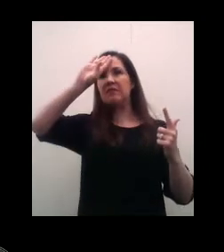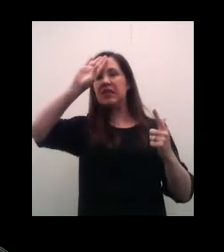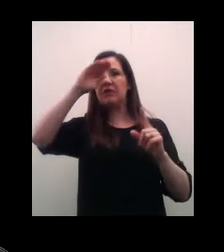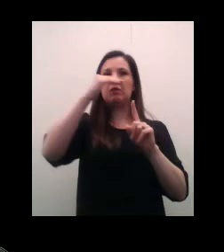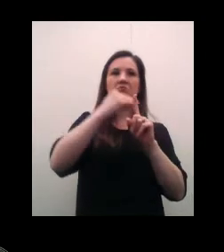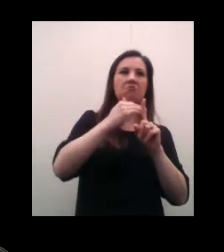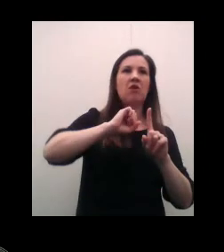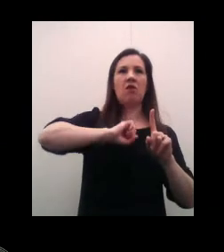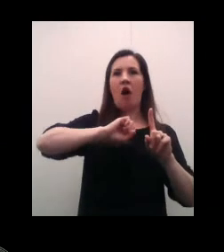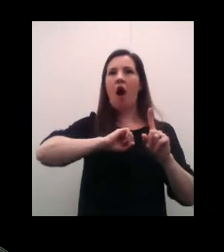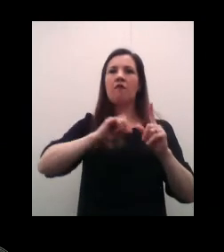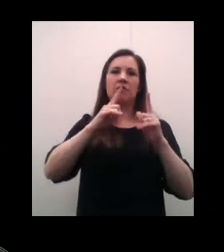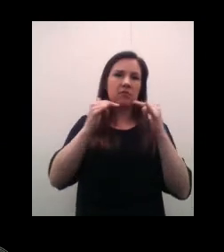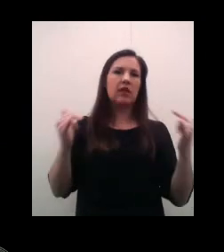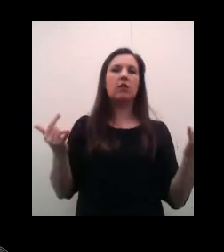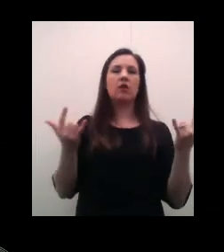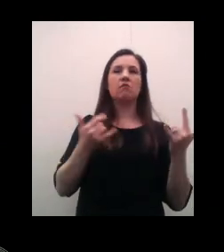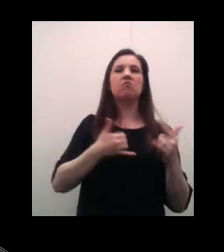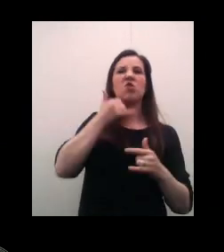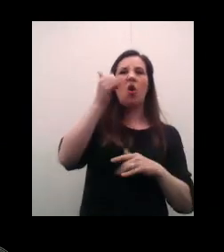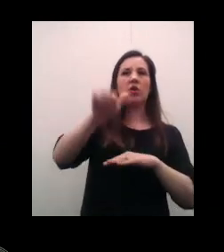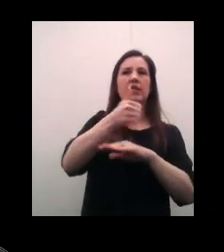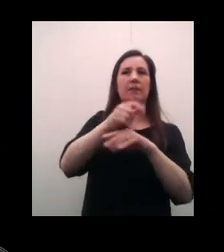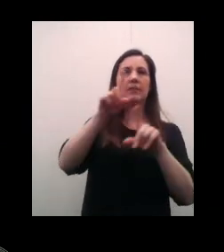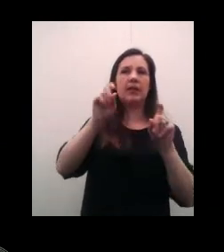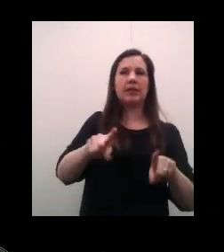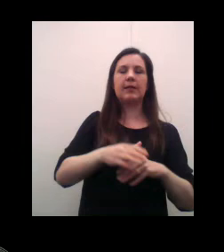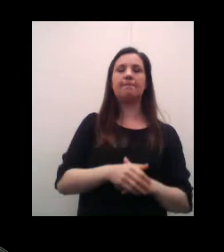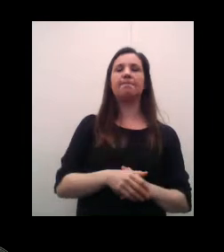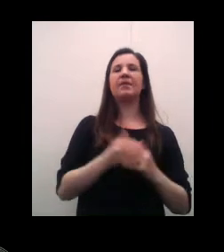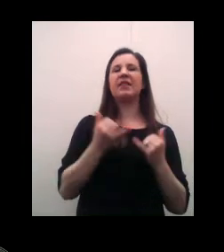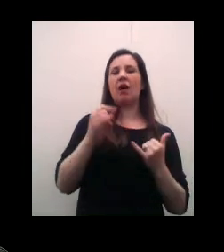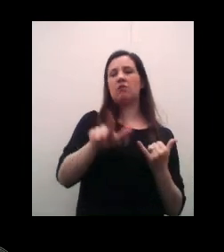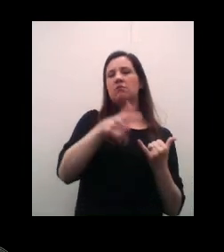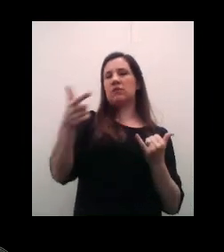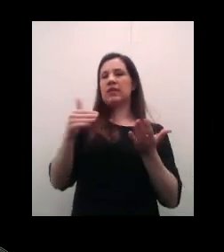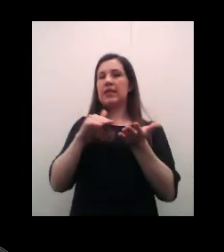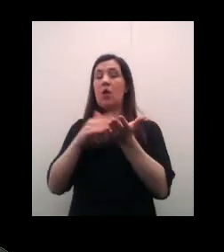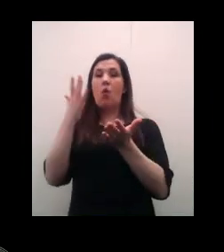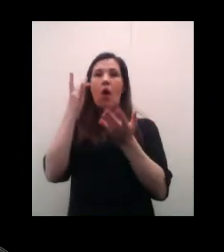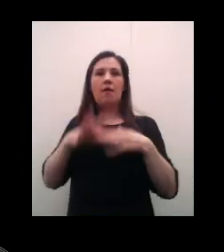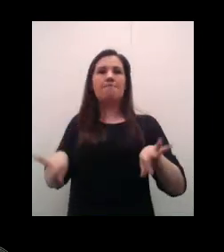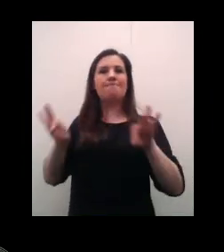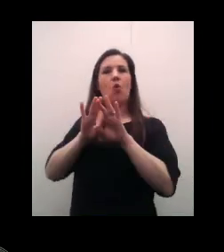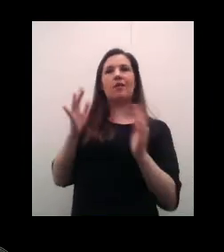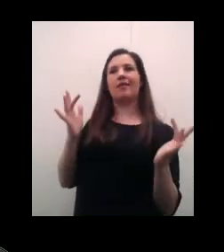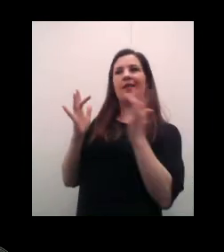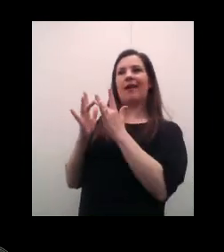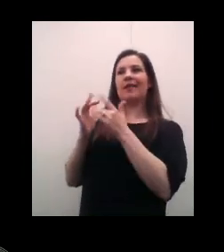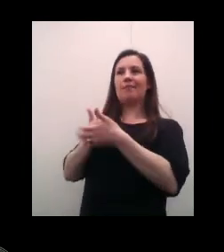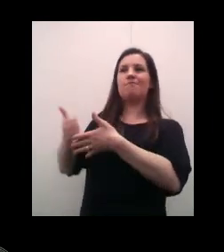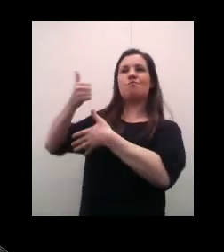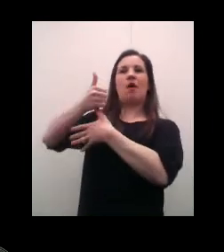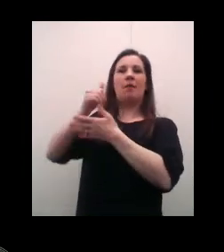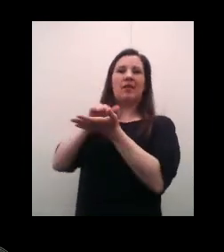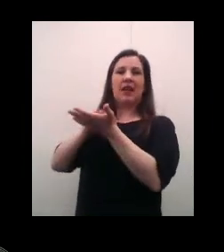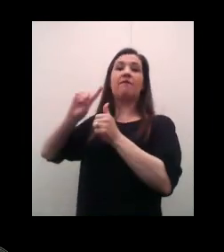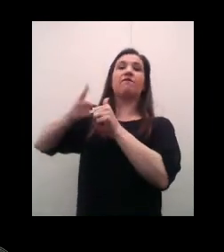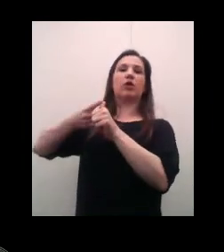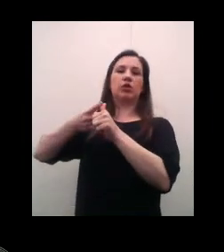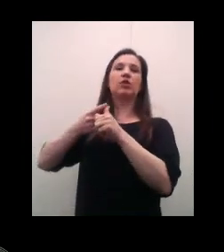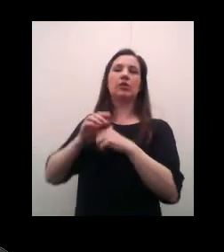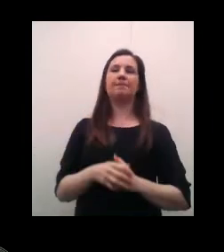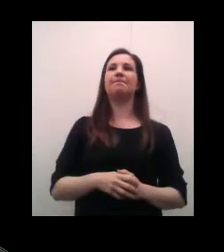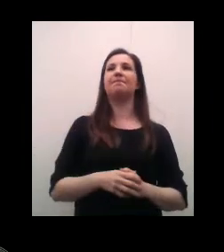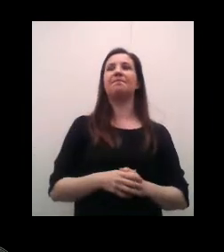I'll turn it over to Dr. Burstein to talk a little bit about why it's very important to have primary care physician.